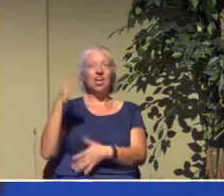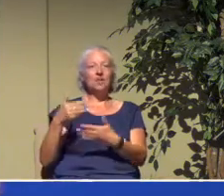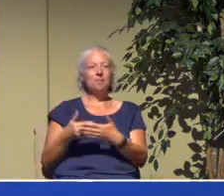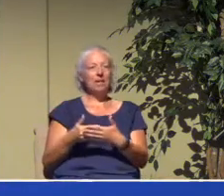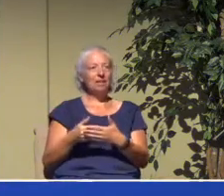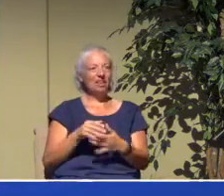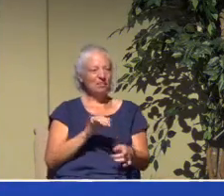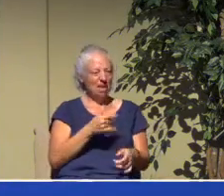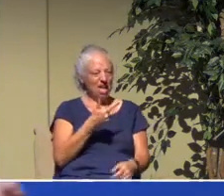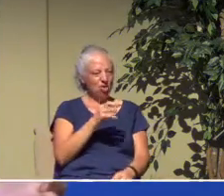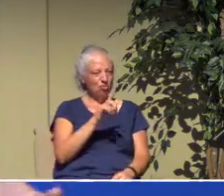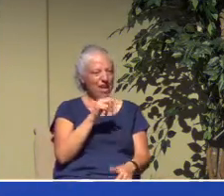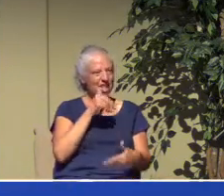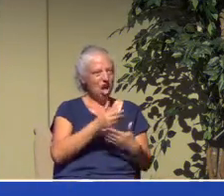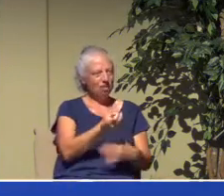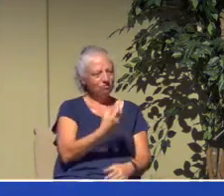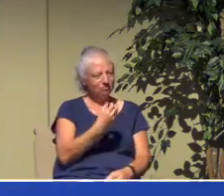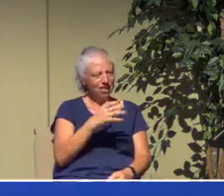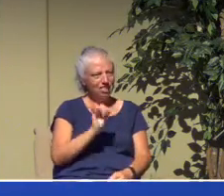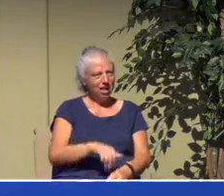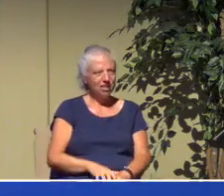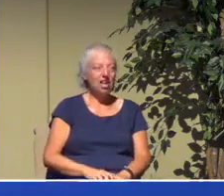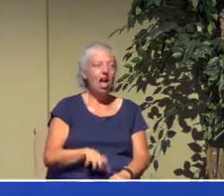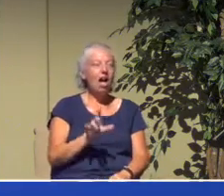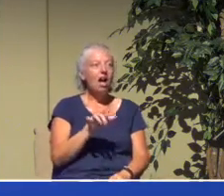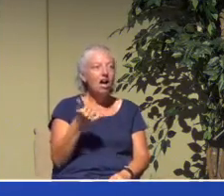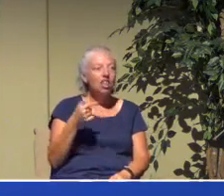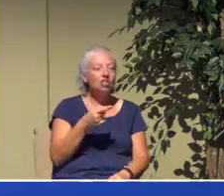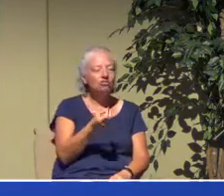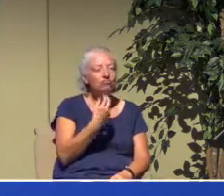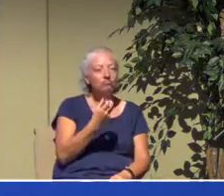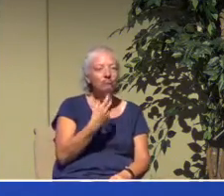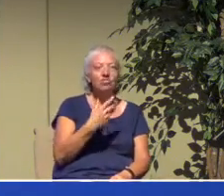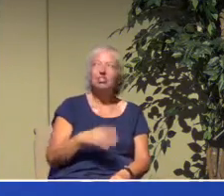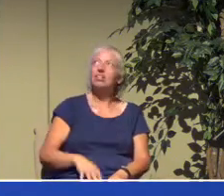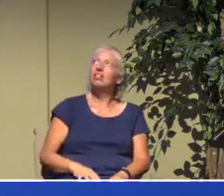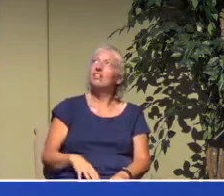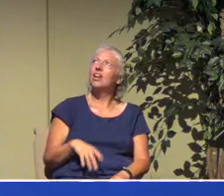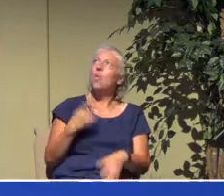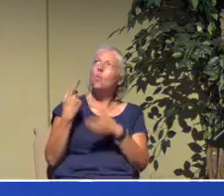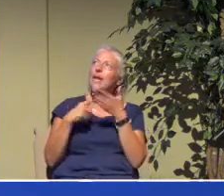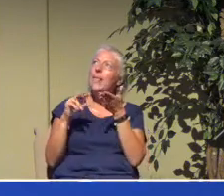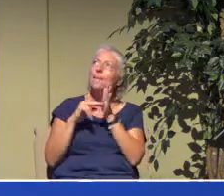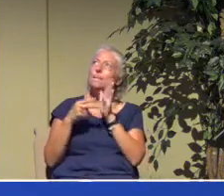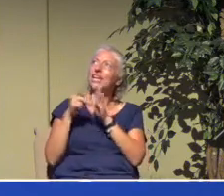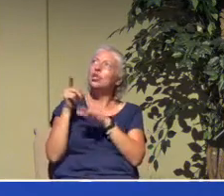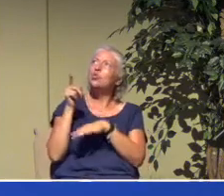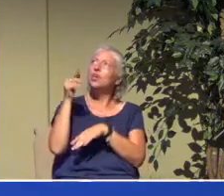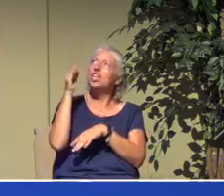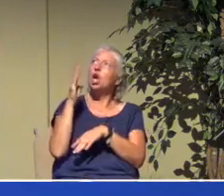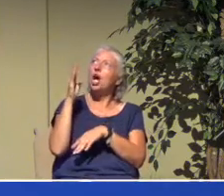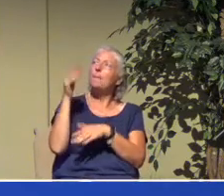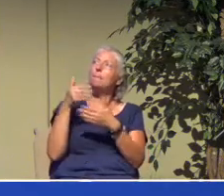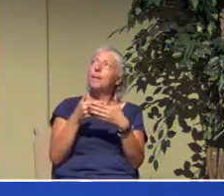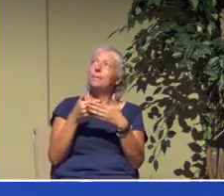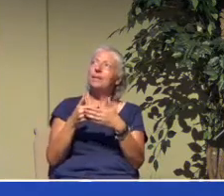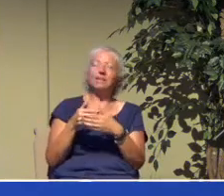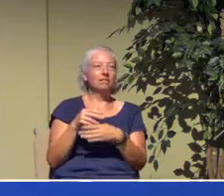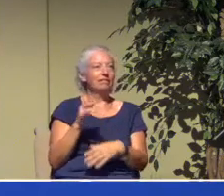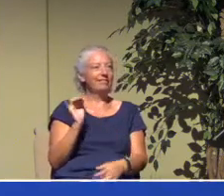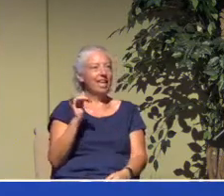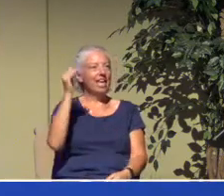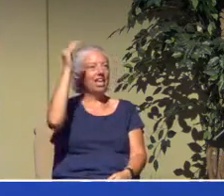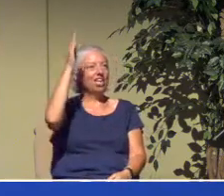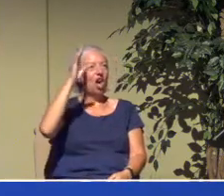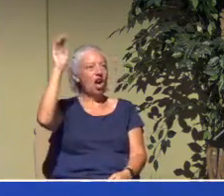nowhere. And then she said something even more bewildering. She said, what does that mean? It almost like God just put it in her mind and she just